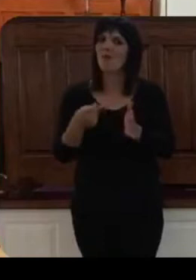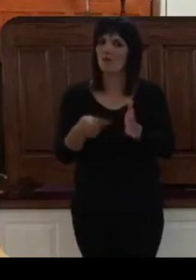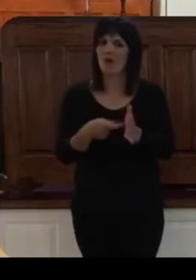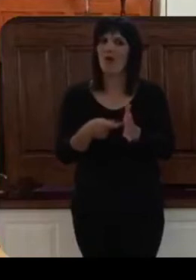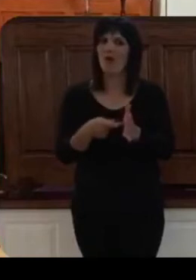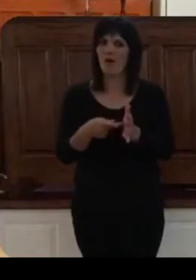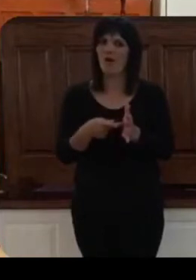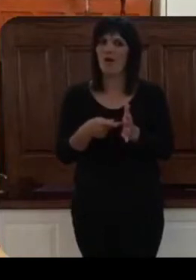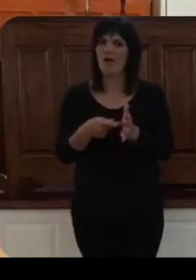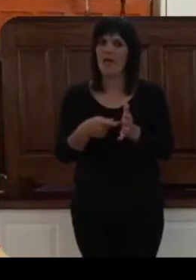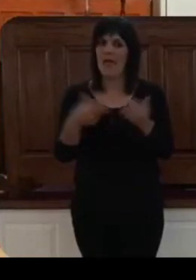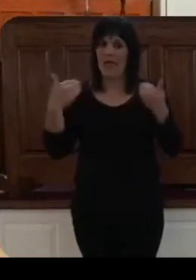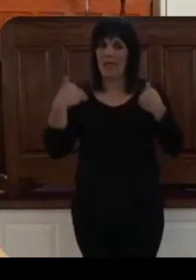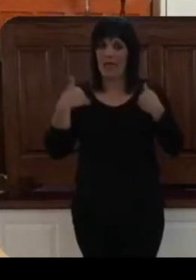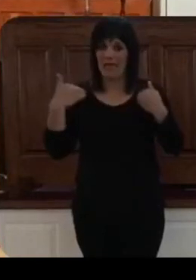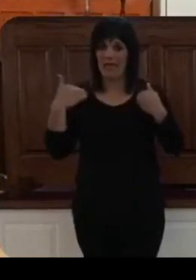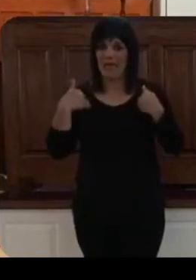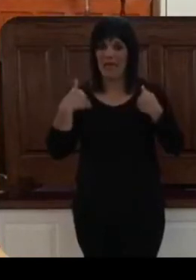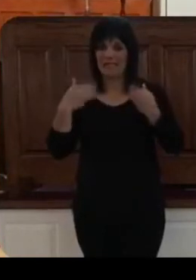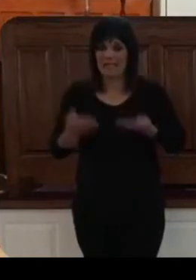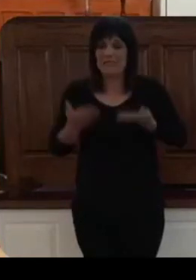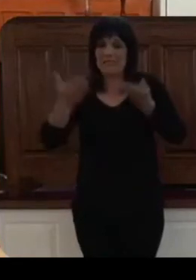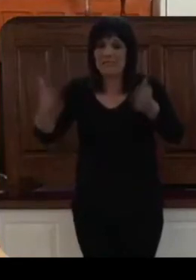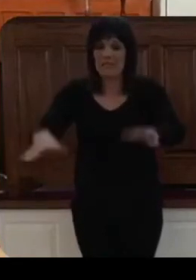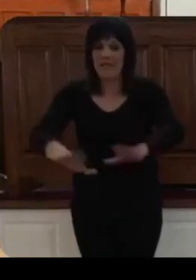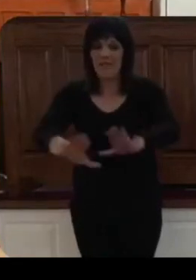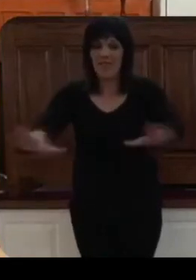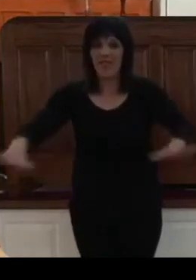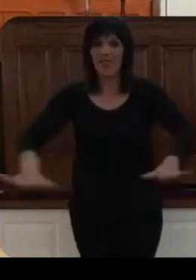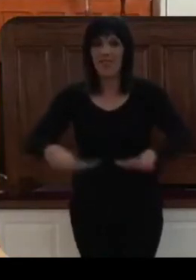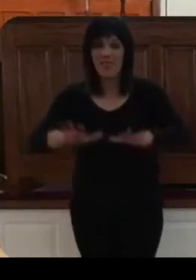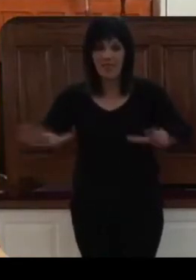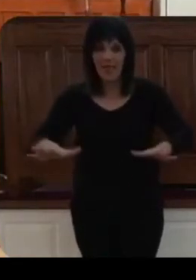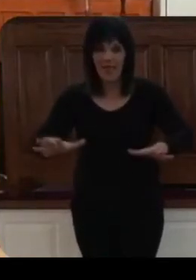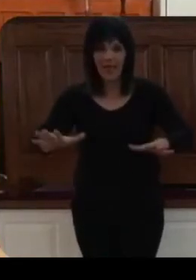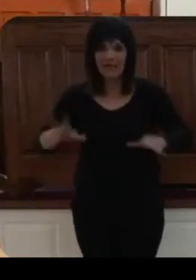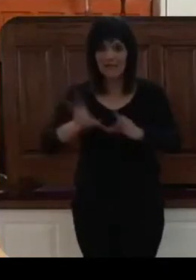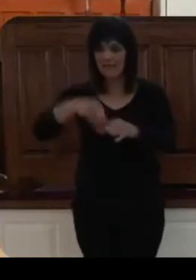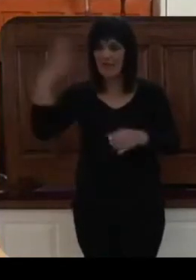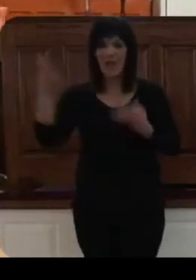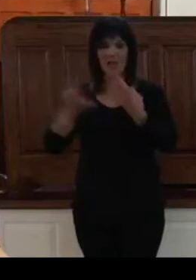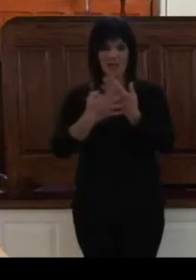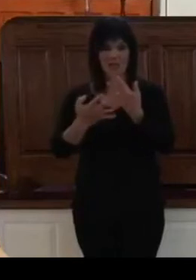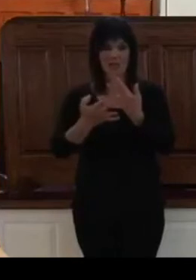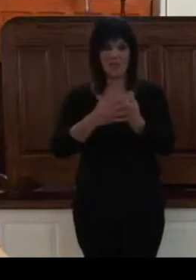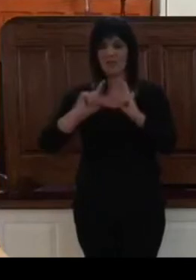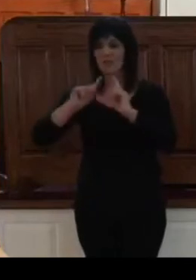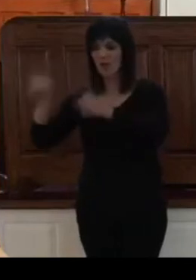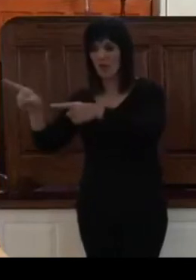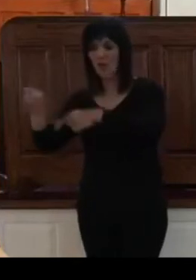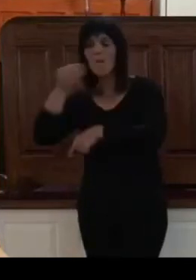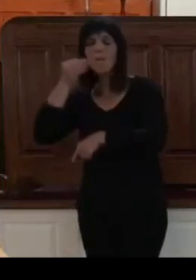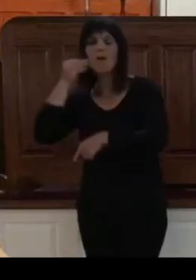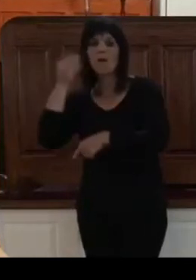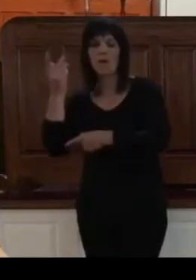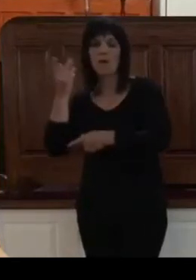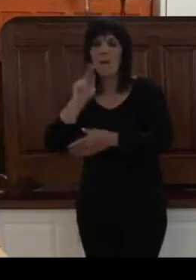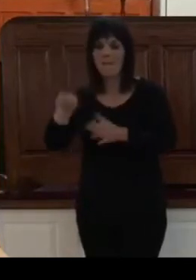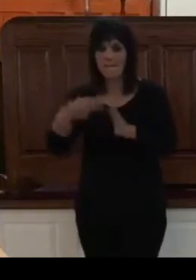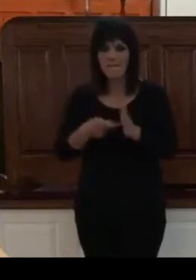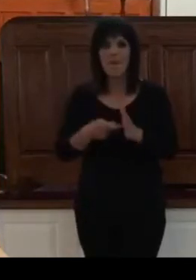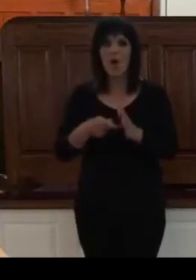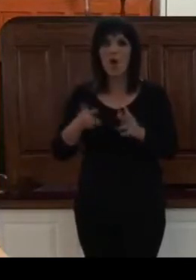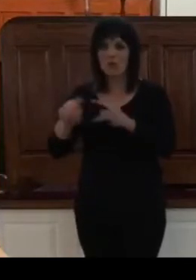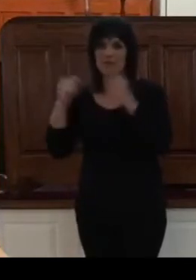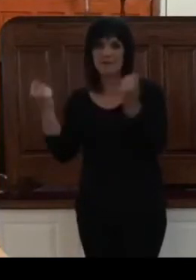bond. He has to put up property to get out of jail, to go back home. And so Paul and Timothy, they leave that town that night, and